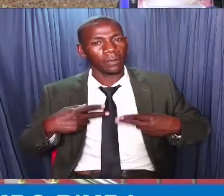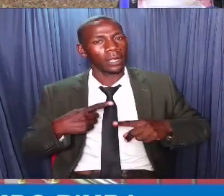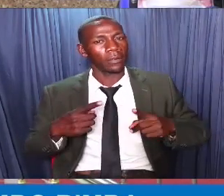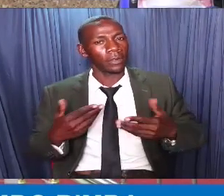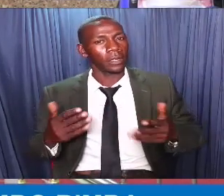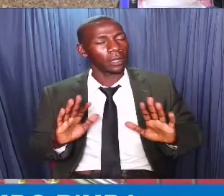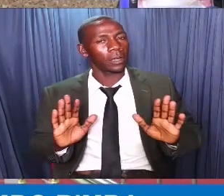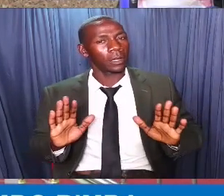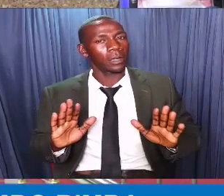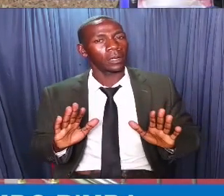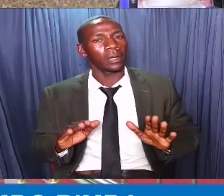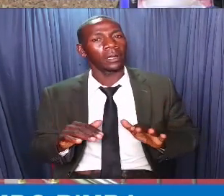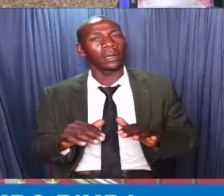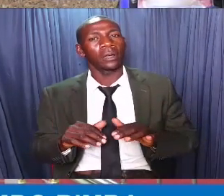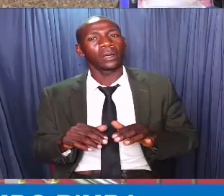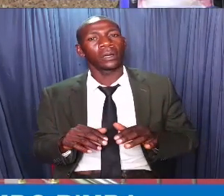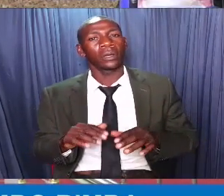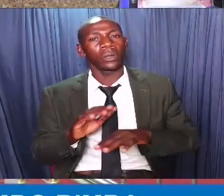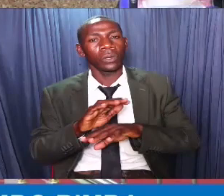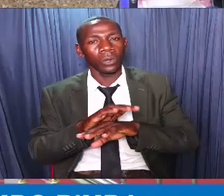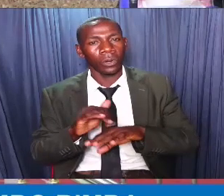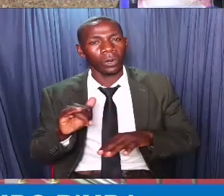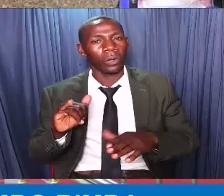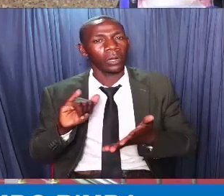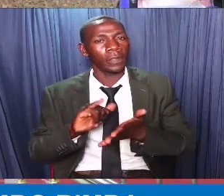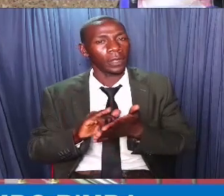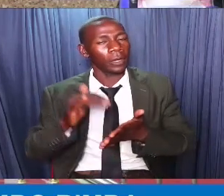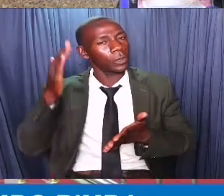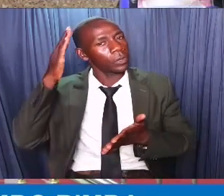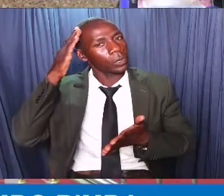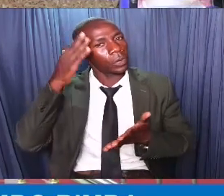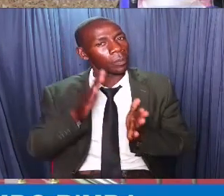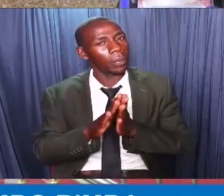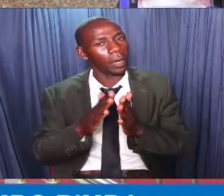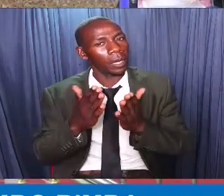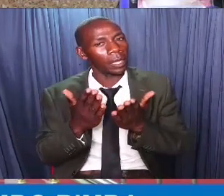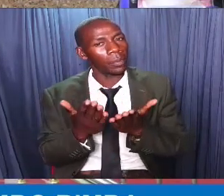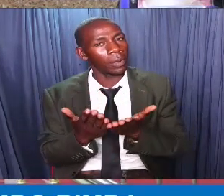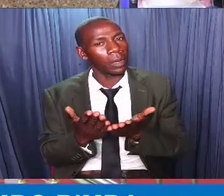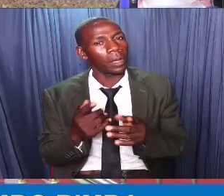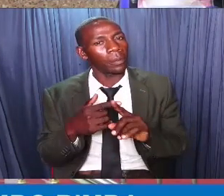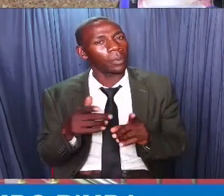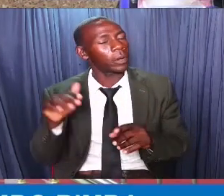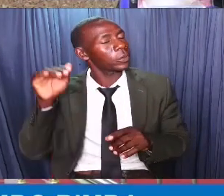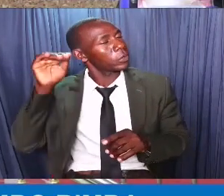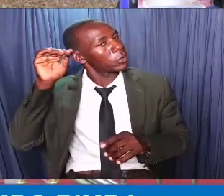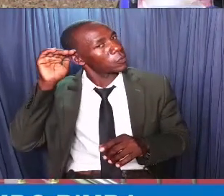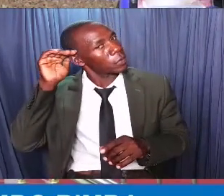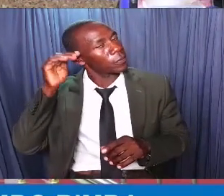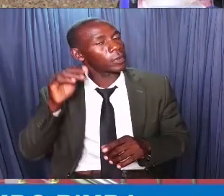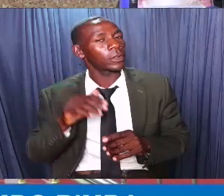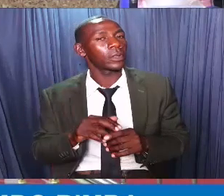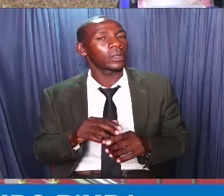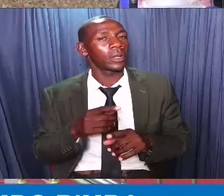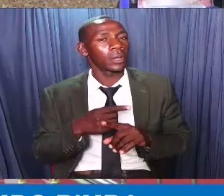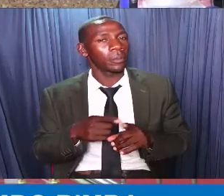matter. Hata ukakao kao unajiita unajua Biblia. You try them who say they know the Bible. Wakao wanasikiliza. But they used to listen.